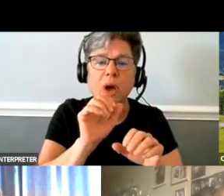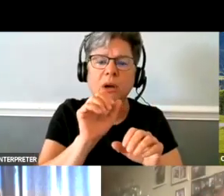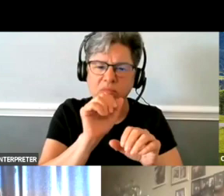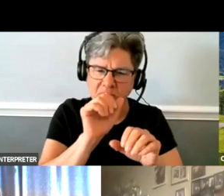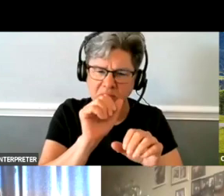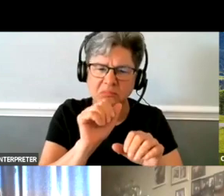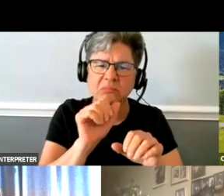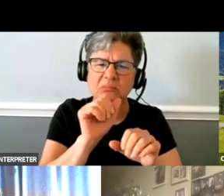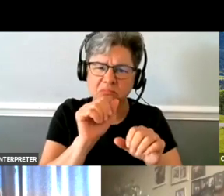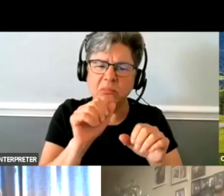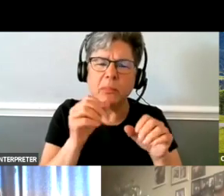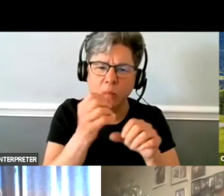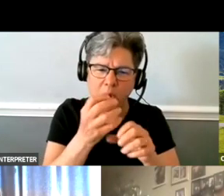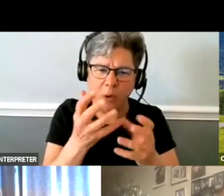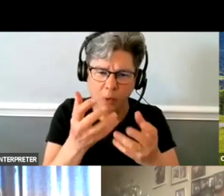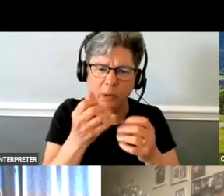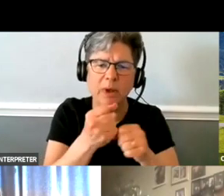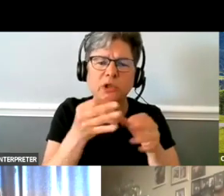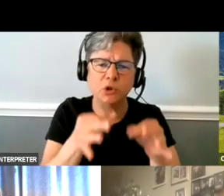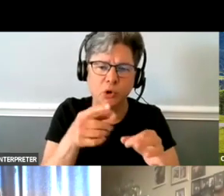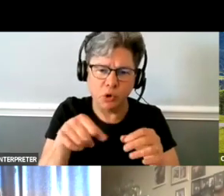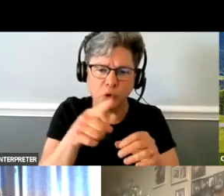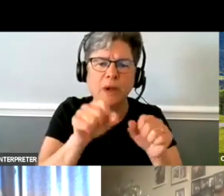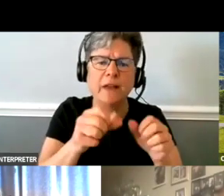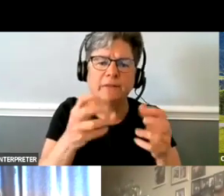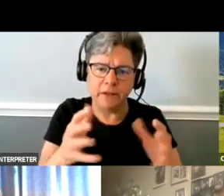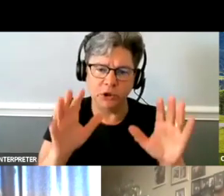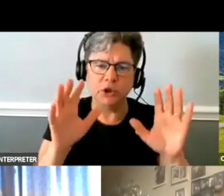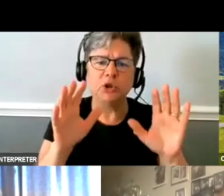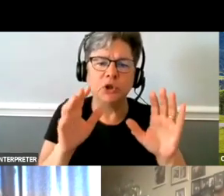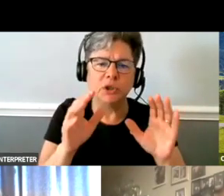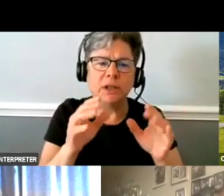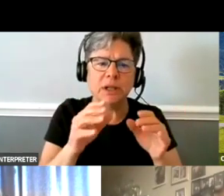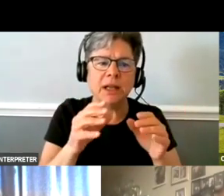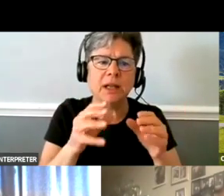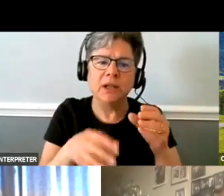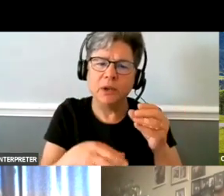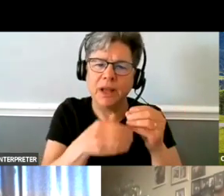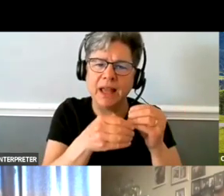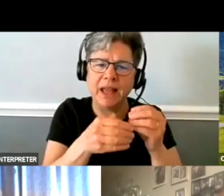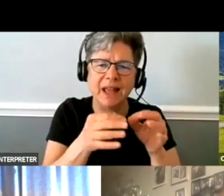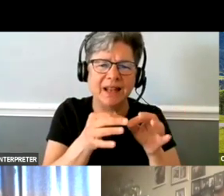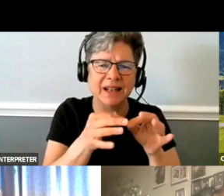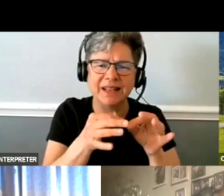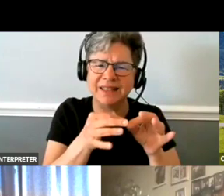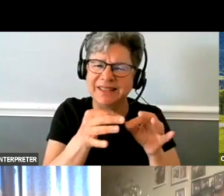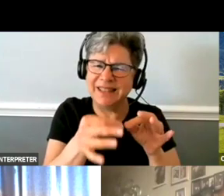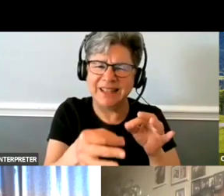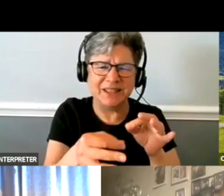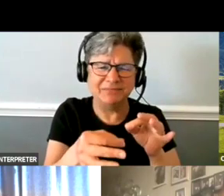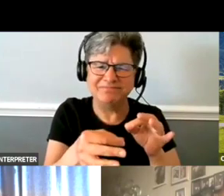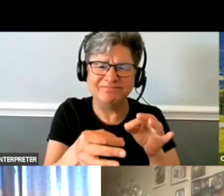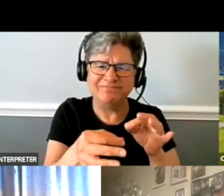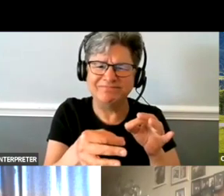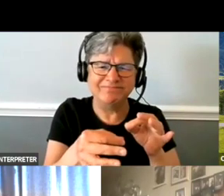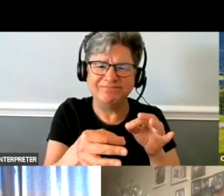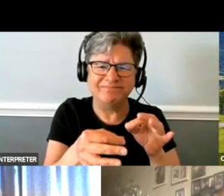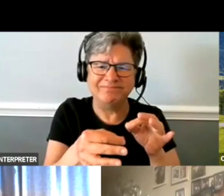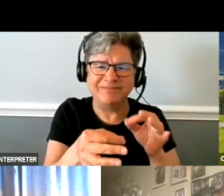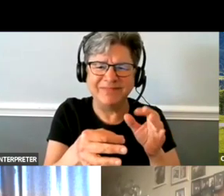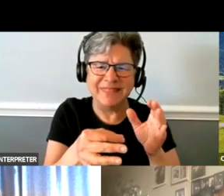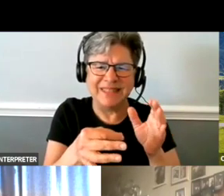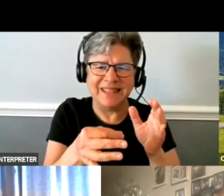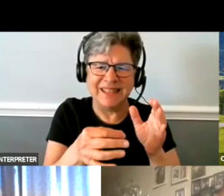as possible that you can finish, because putting in an extension, sometimes, I mean, I had the school